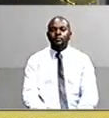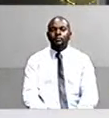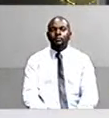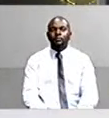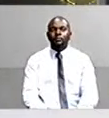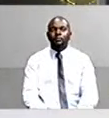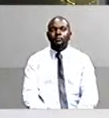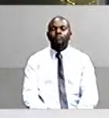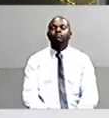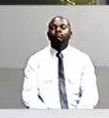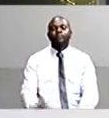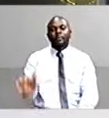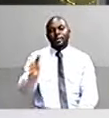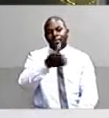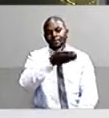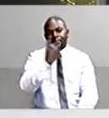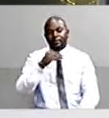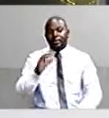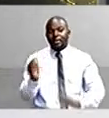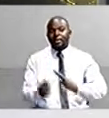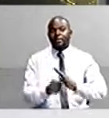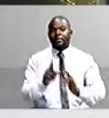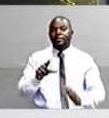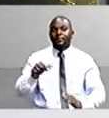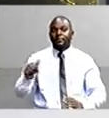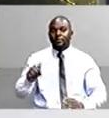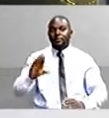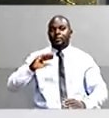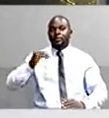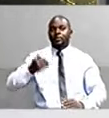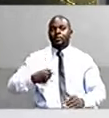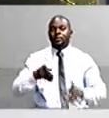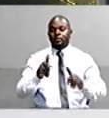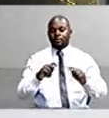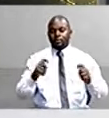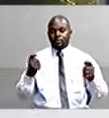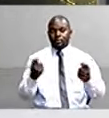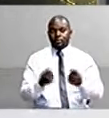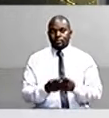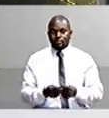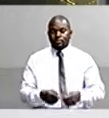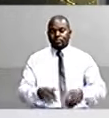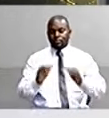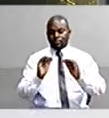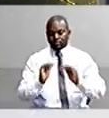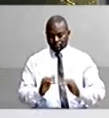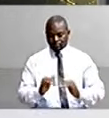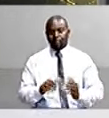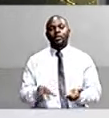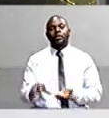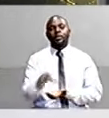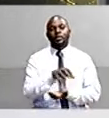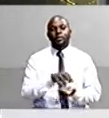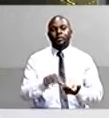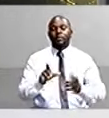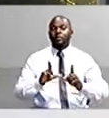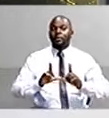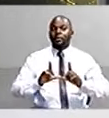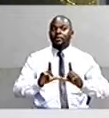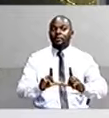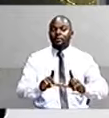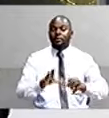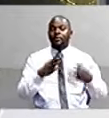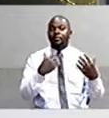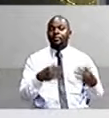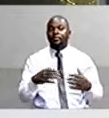And all the best to the Under-17 ladies team there. Now, amidst confusion of licensing players and